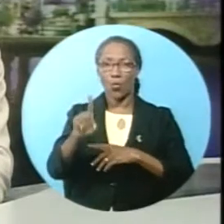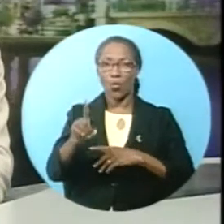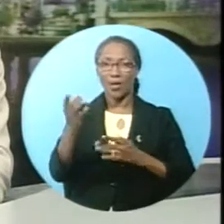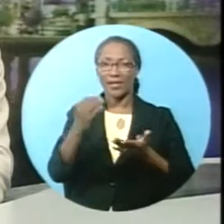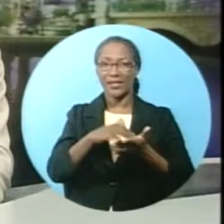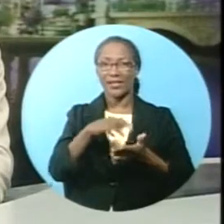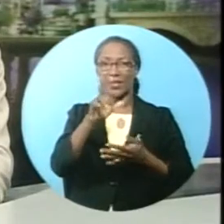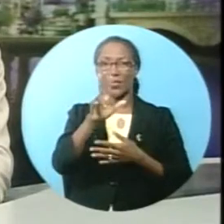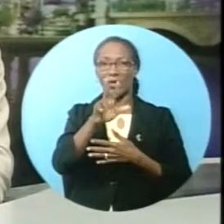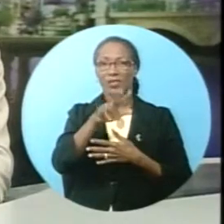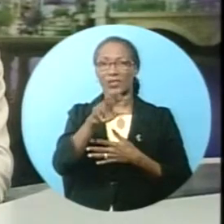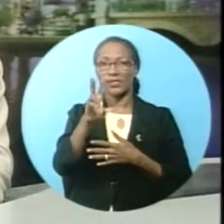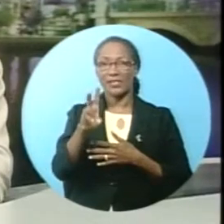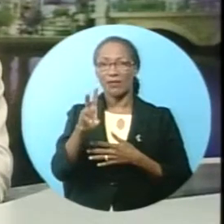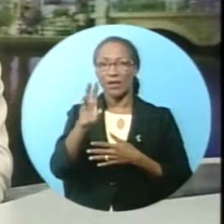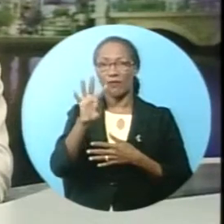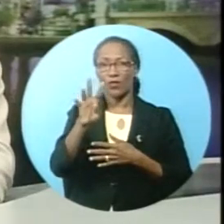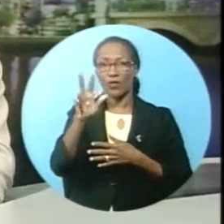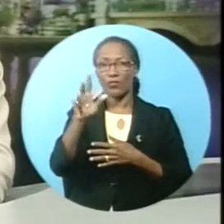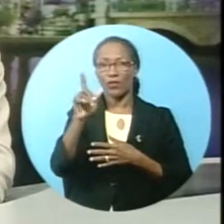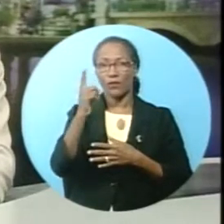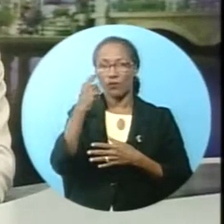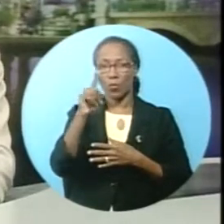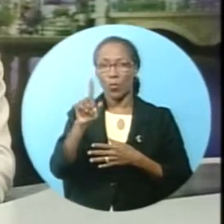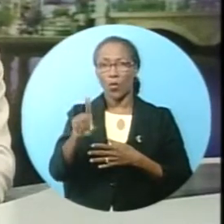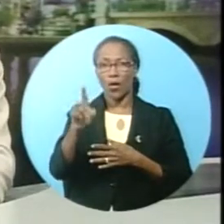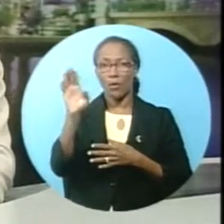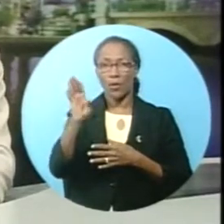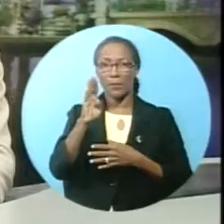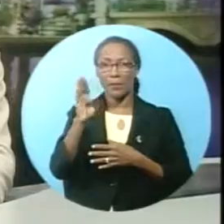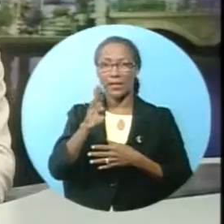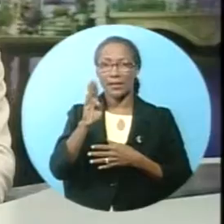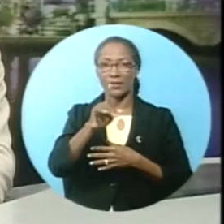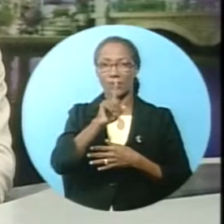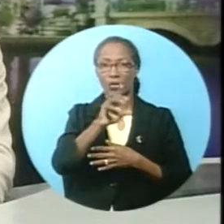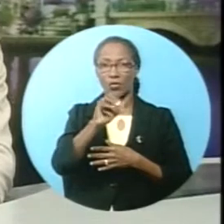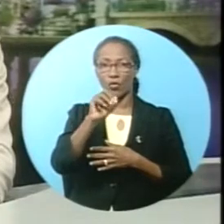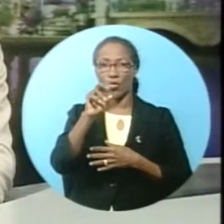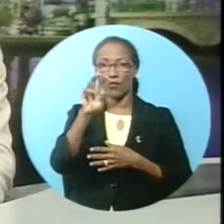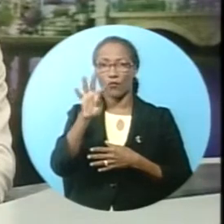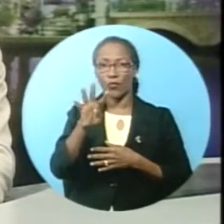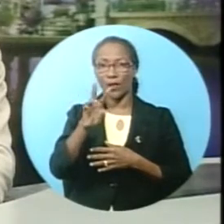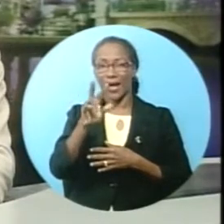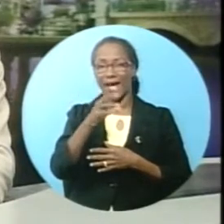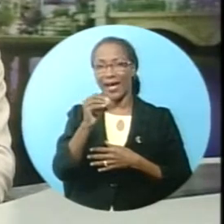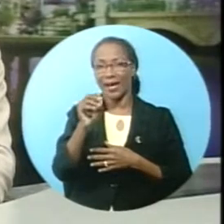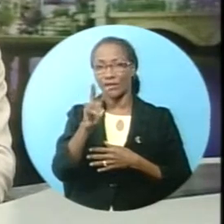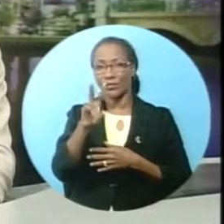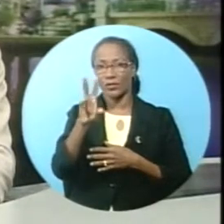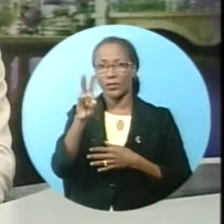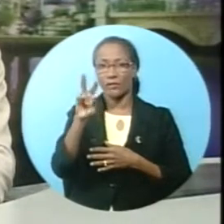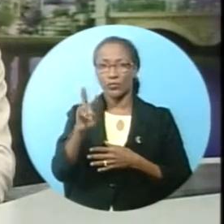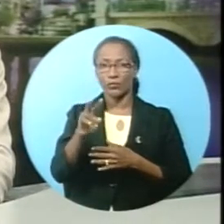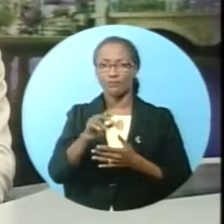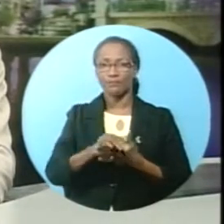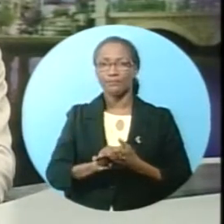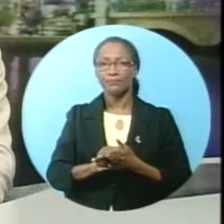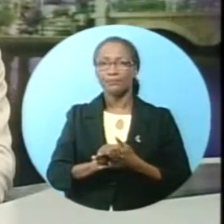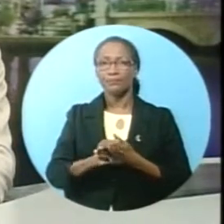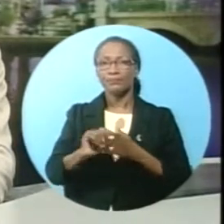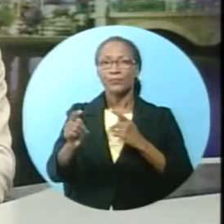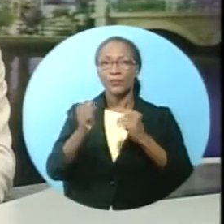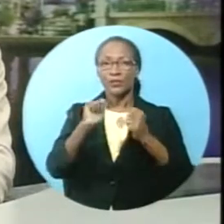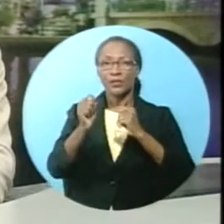and a 43 for 1, Barbados Pride 104 and 272. In Trinidad, the